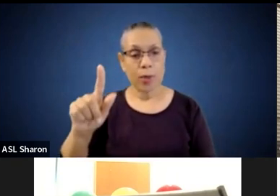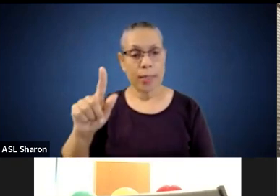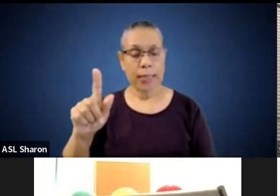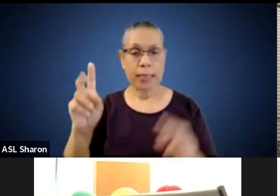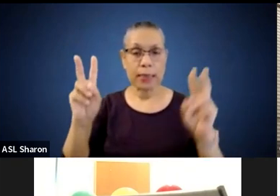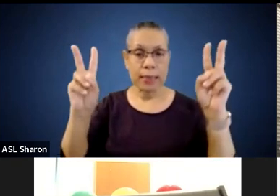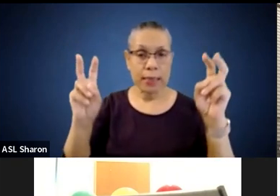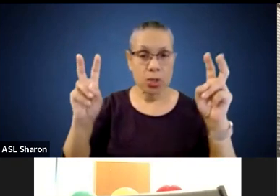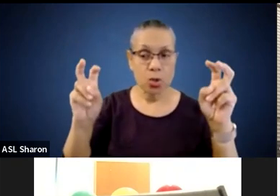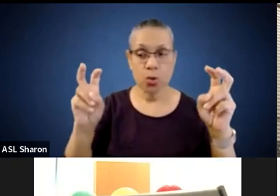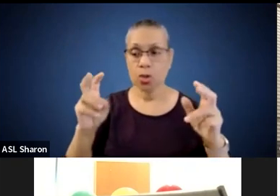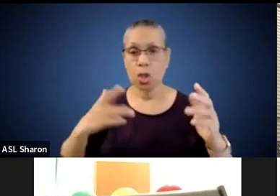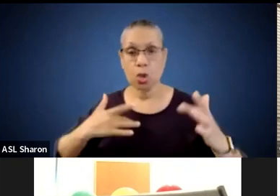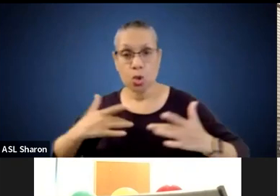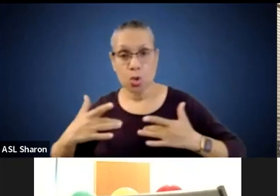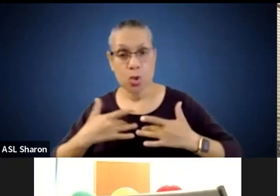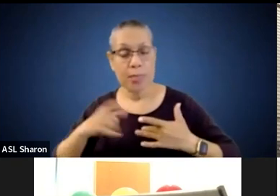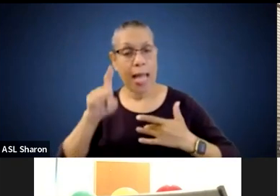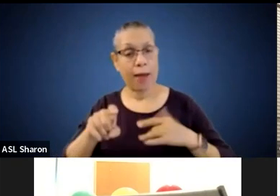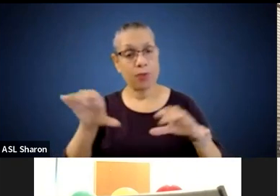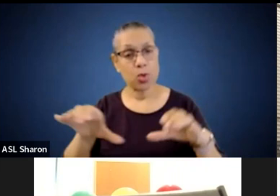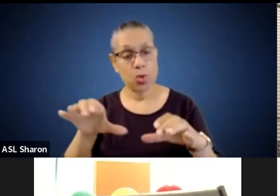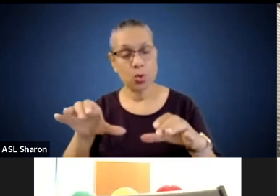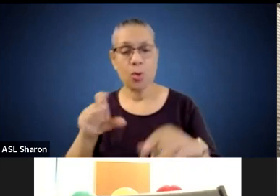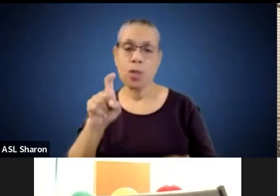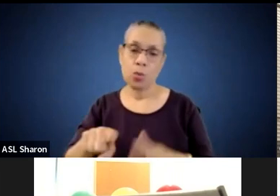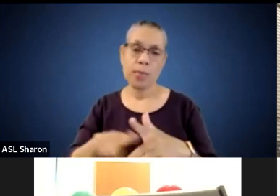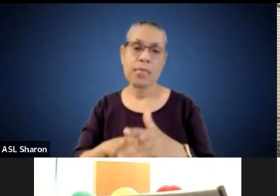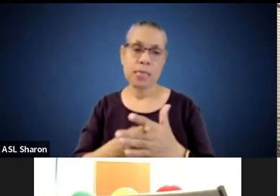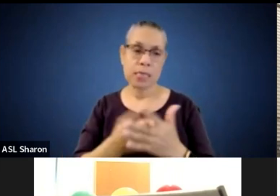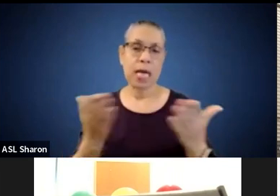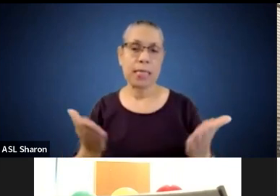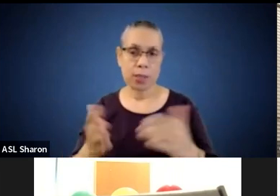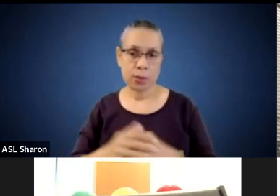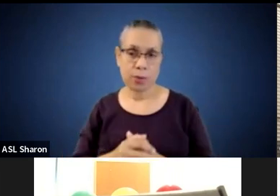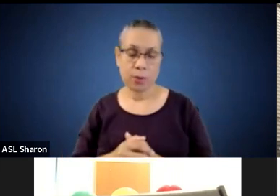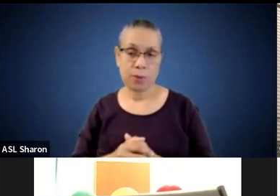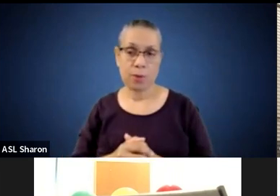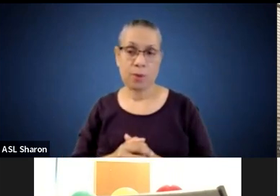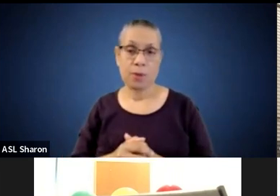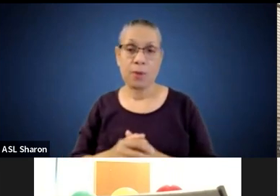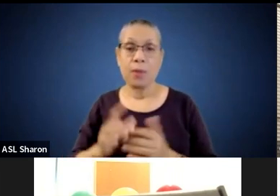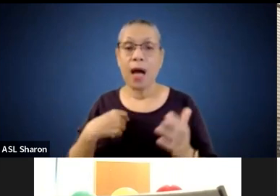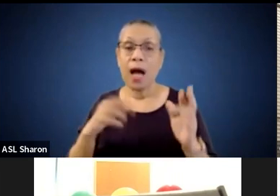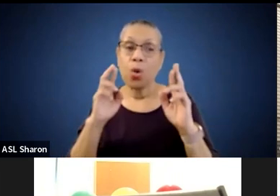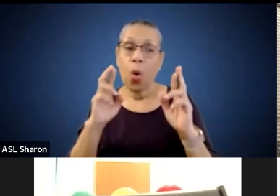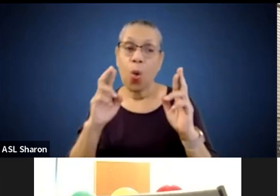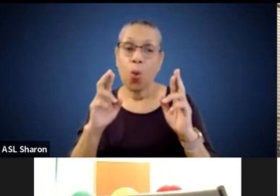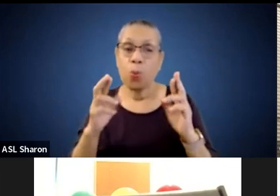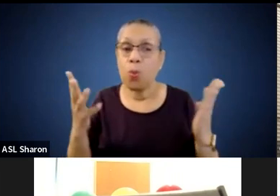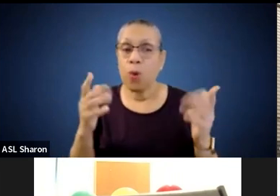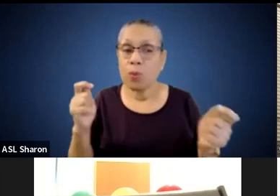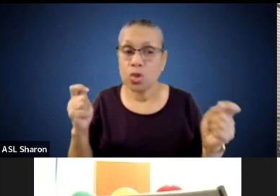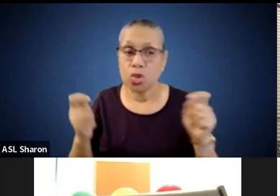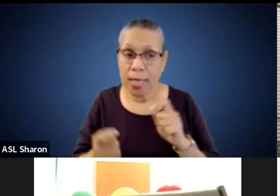that need to be made we need to start here um what I hope will be different this year than in